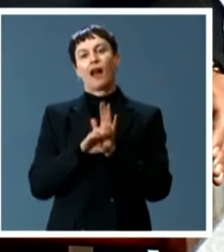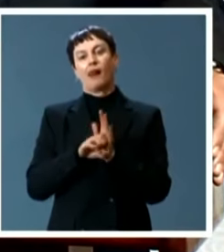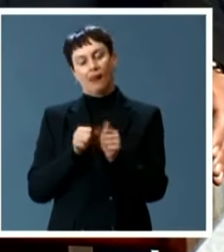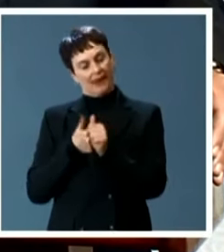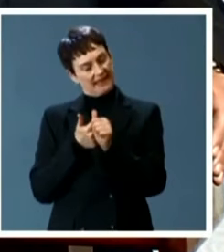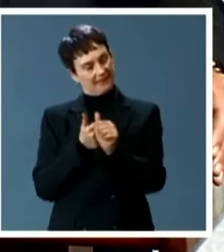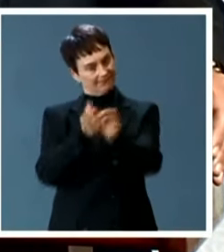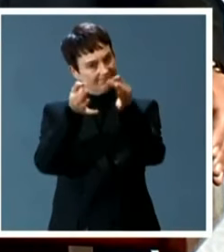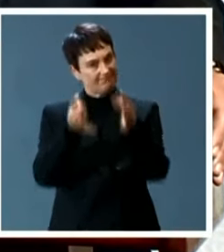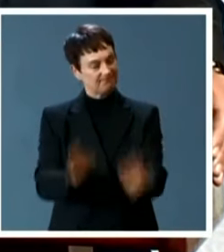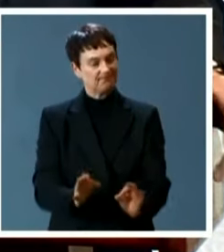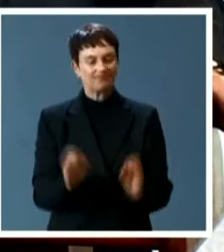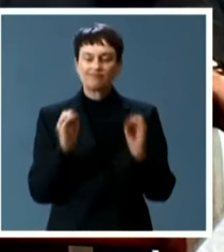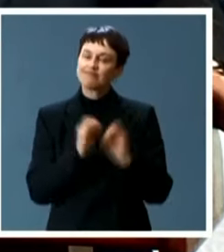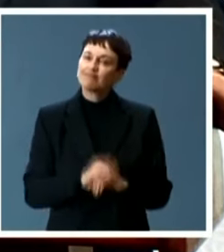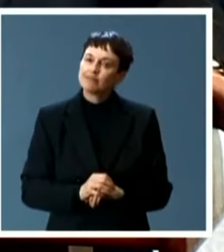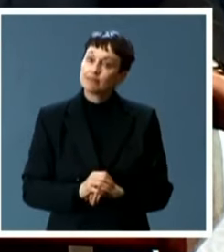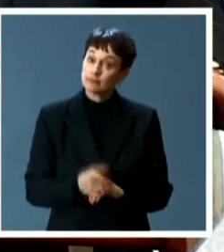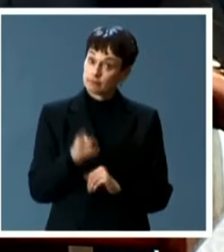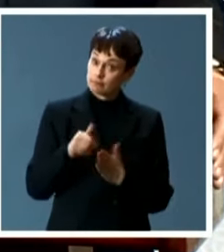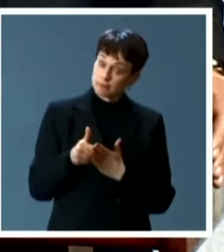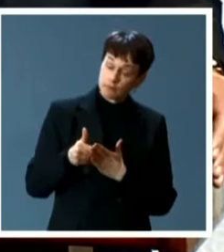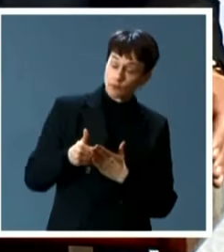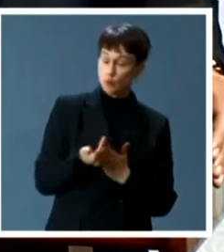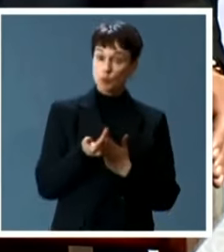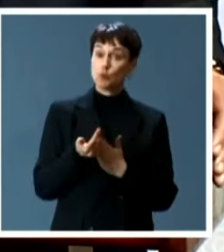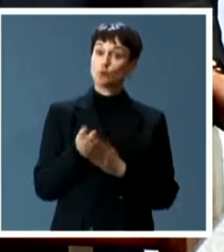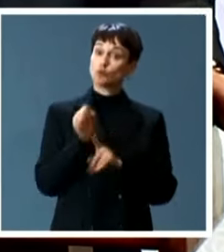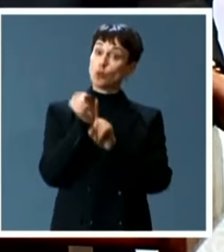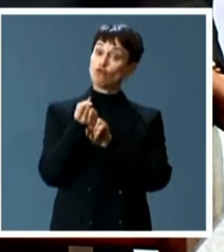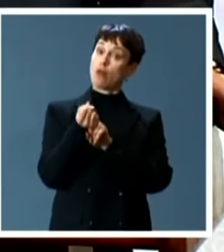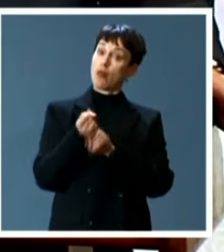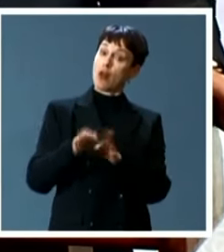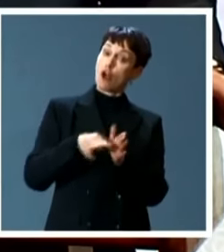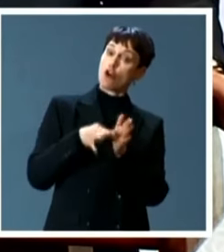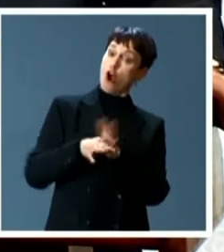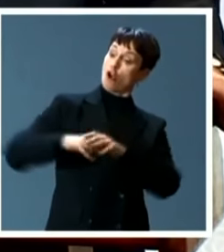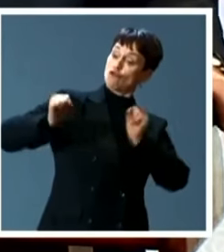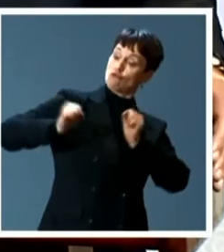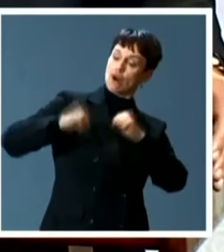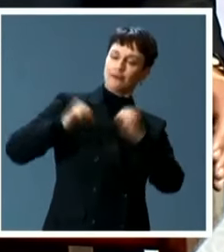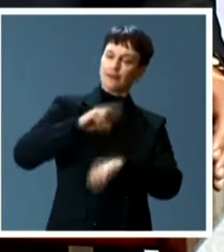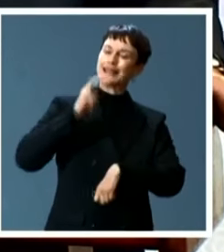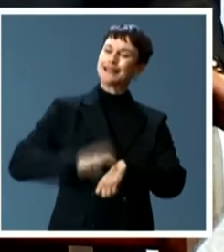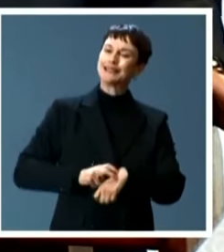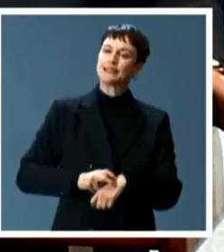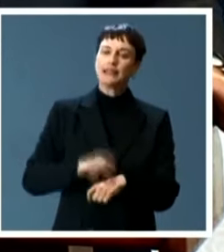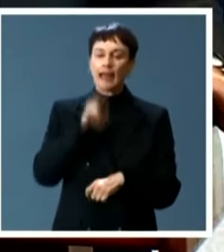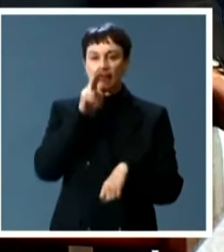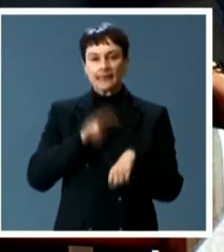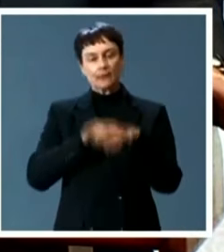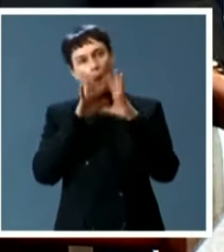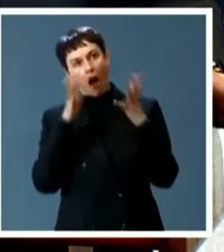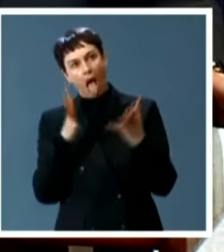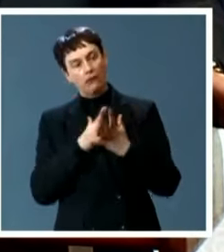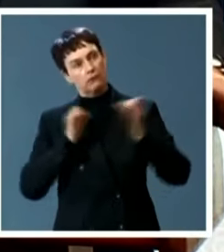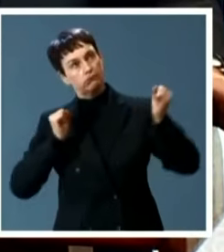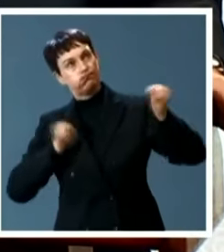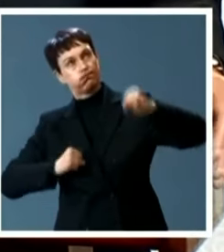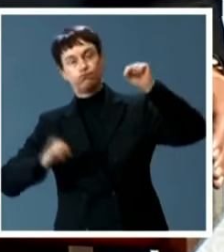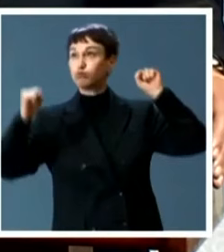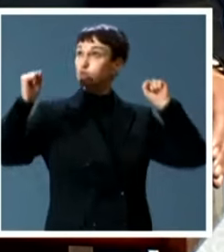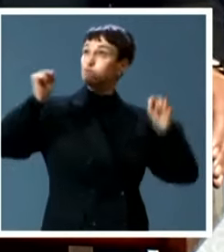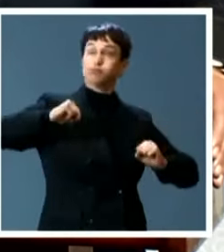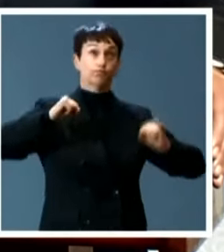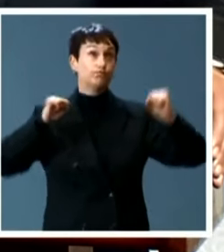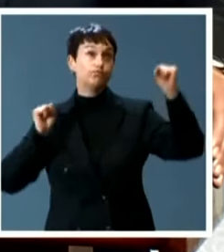those gaps and to make the new social contract possible, we need a new global deal to ensure that power, wealth, and opportunities